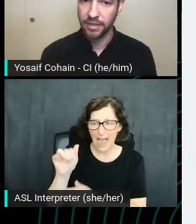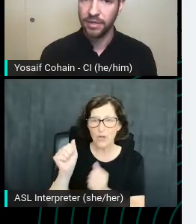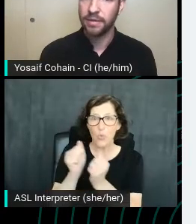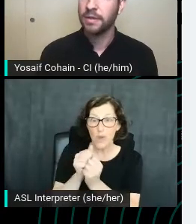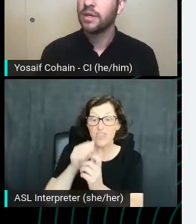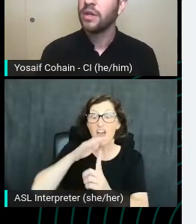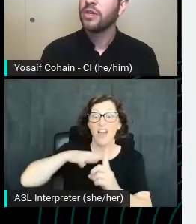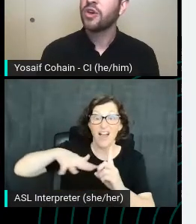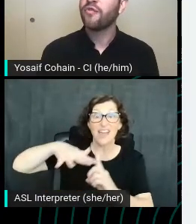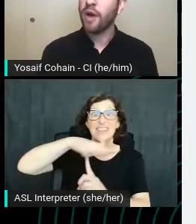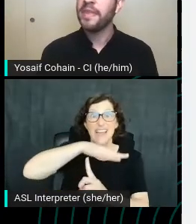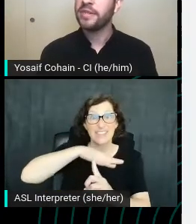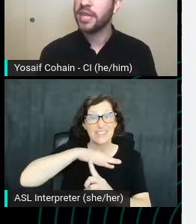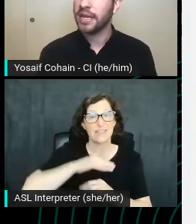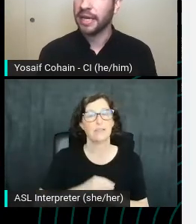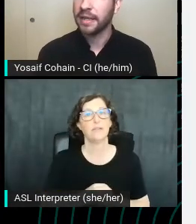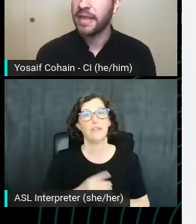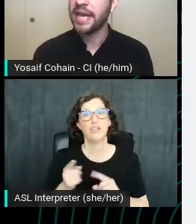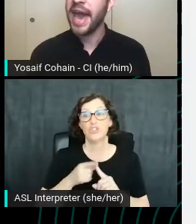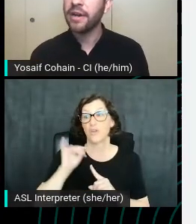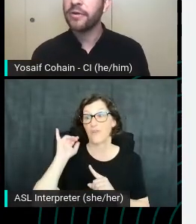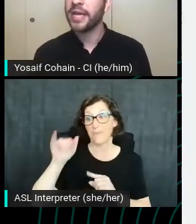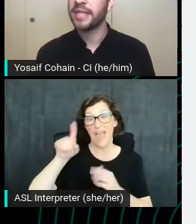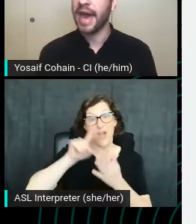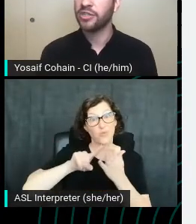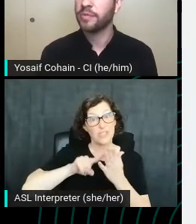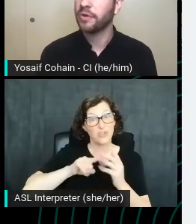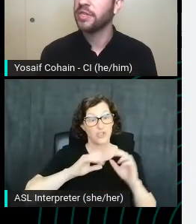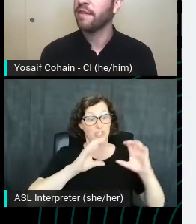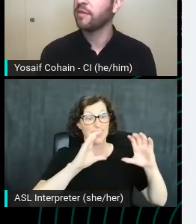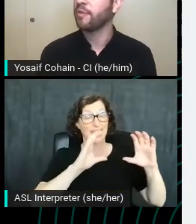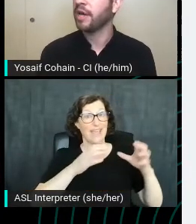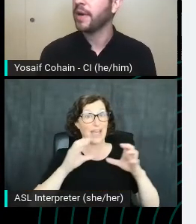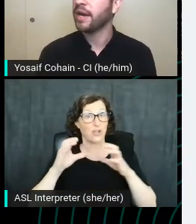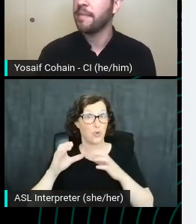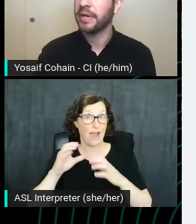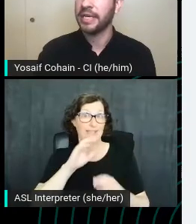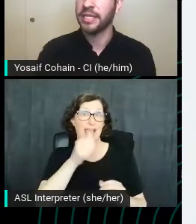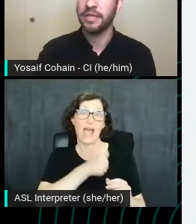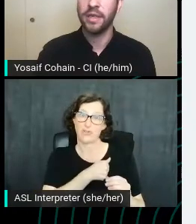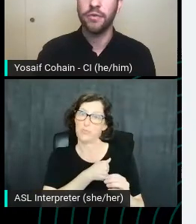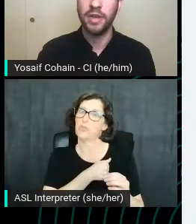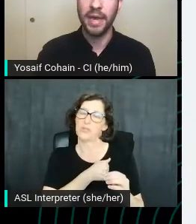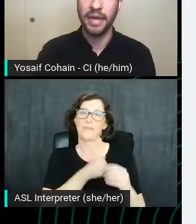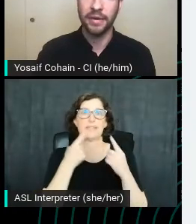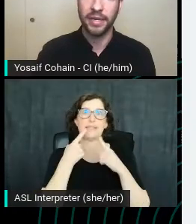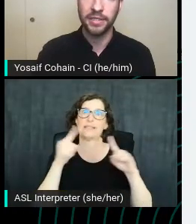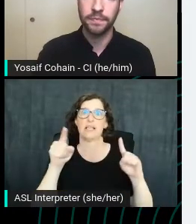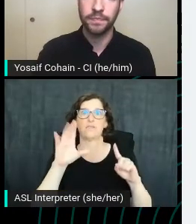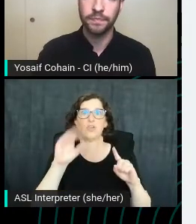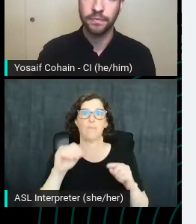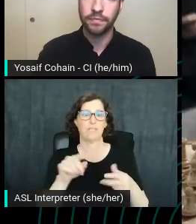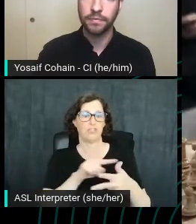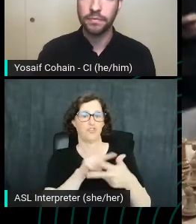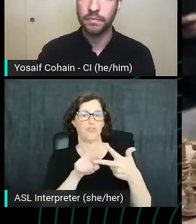context. So from their study, they categorize the attributes of the breakaway companies into 3 main